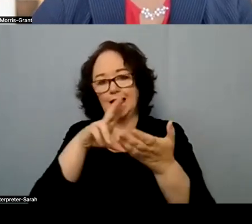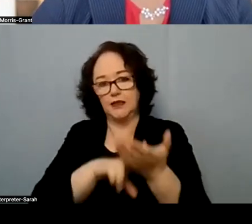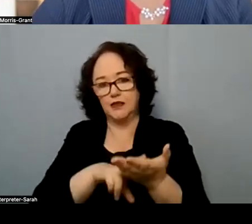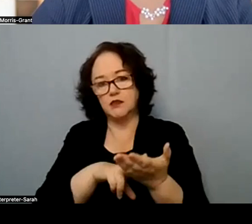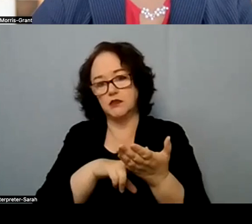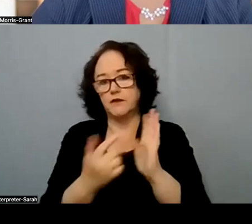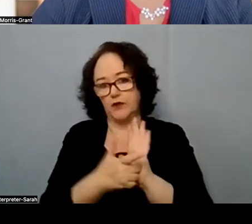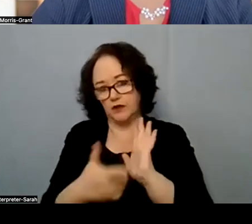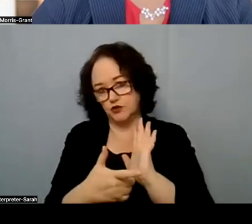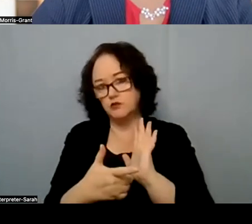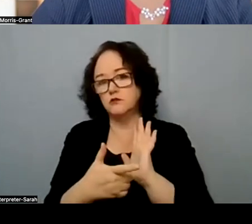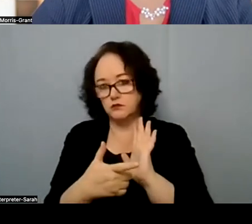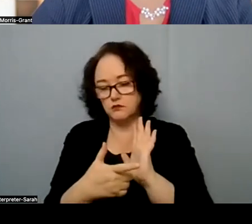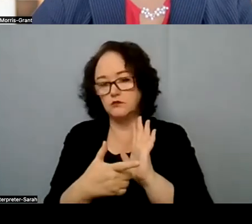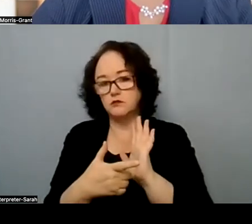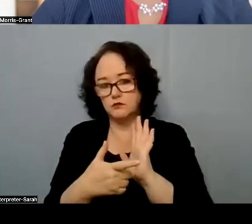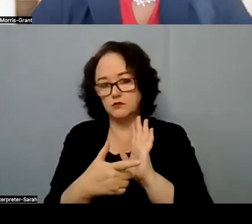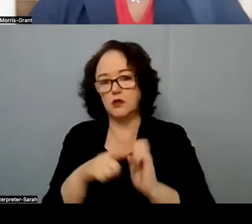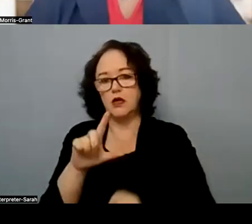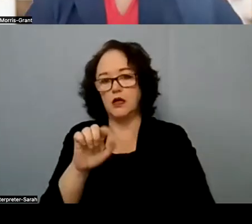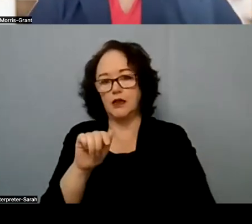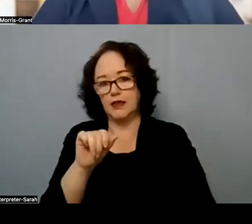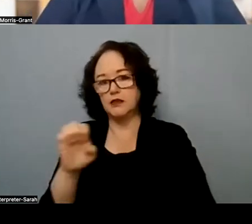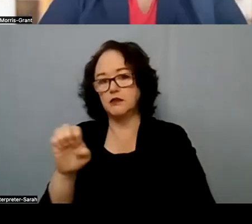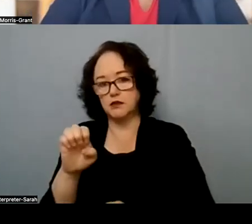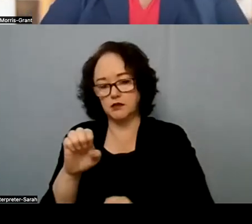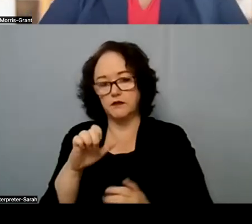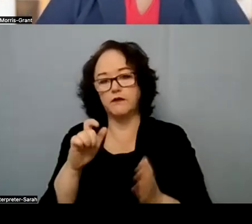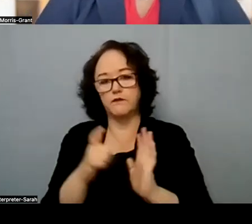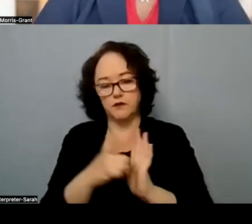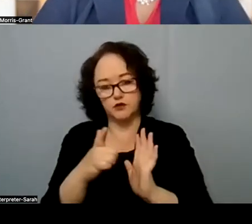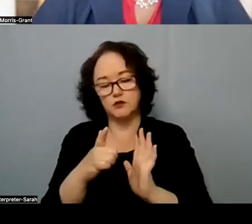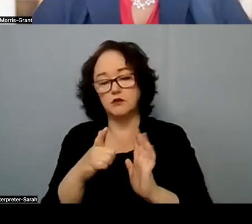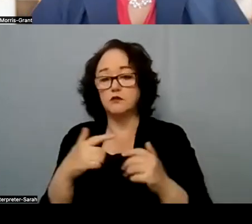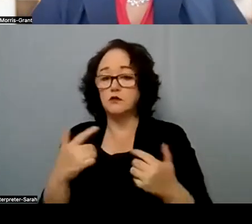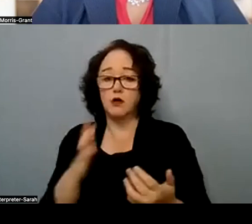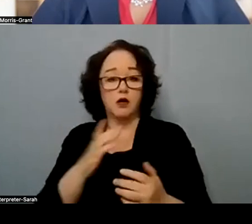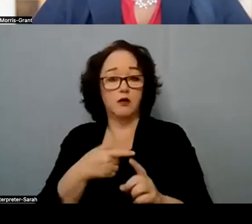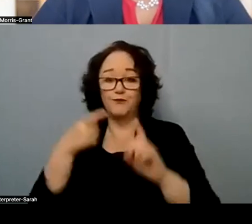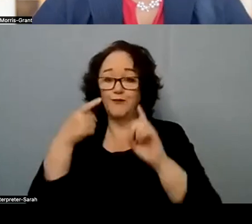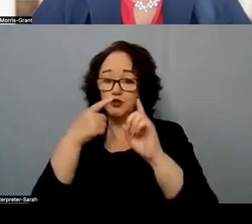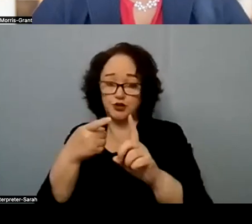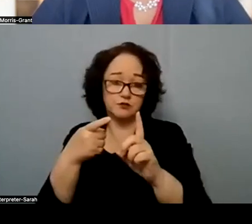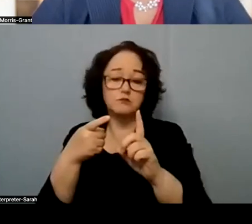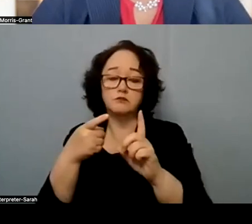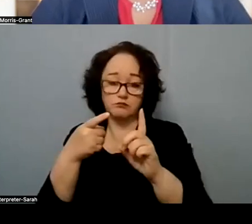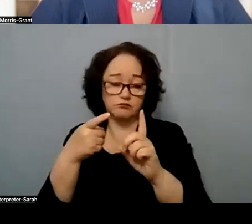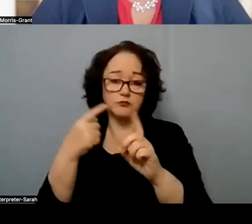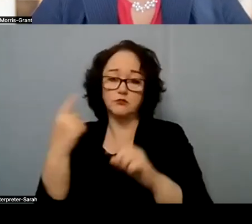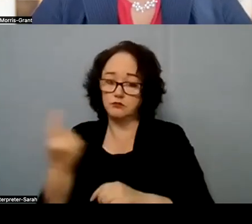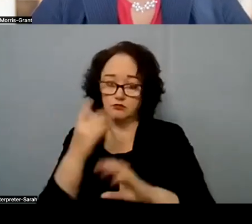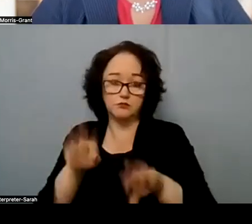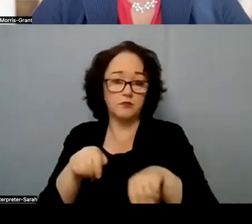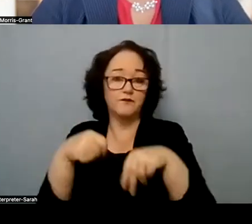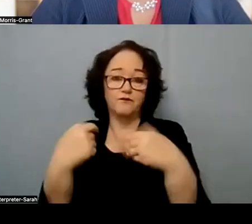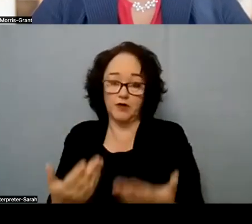So like I said earlier, our mission is to always try to preserve housing for that particular